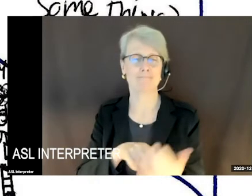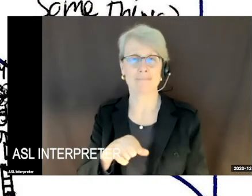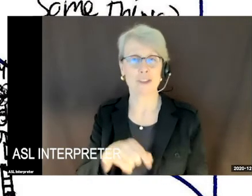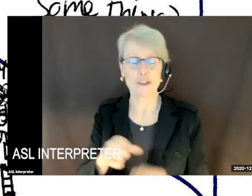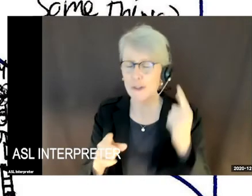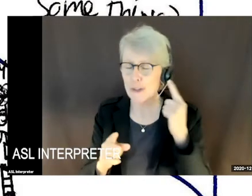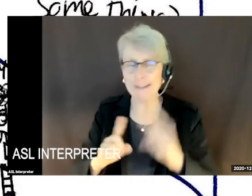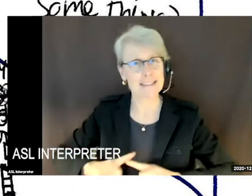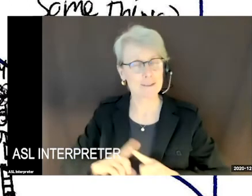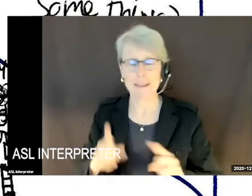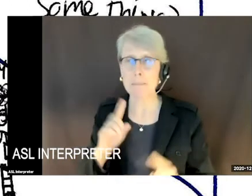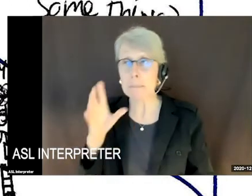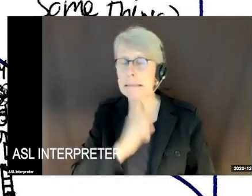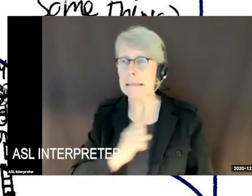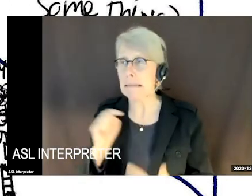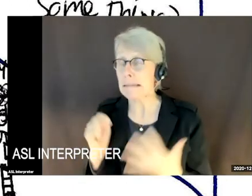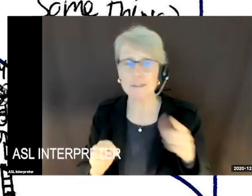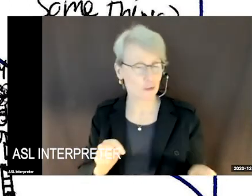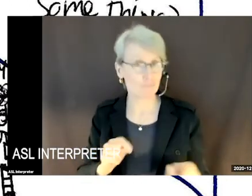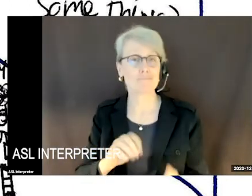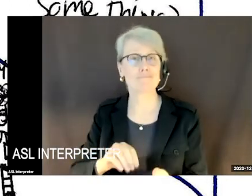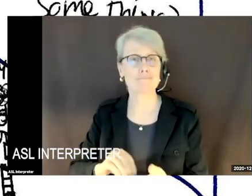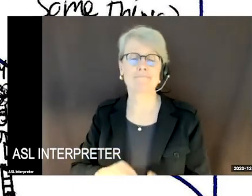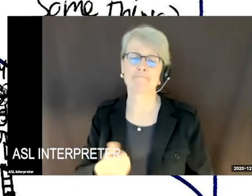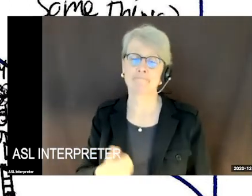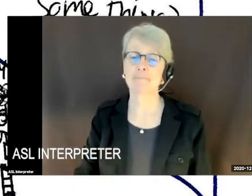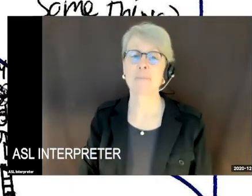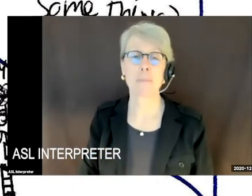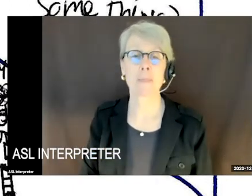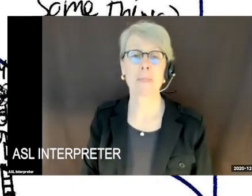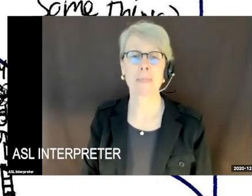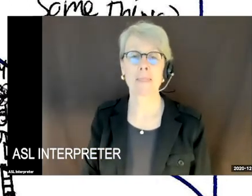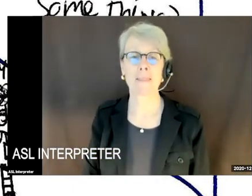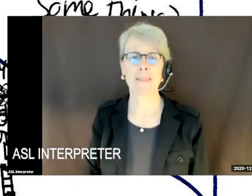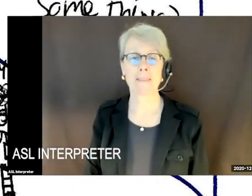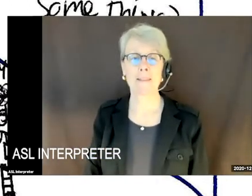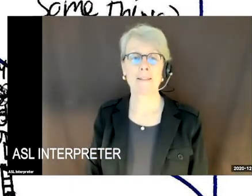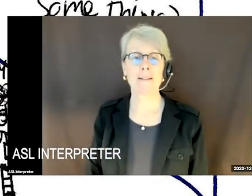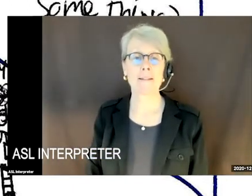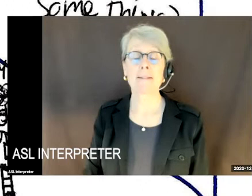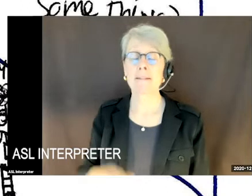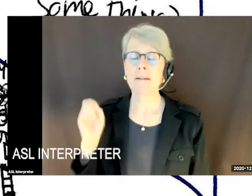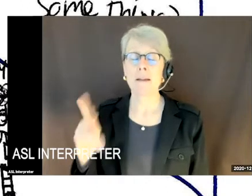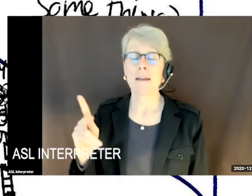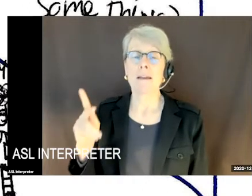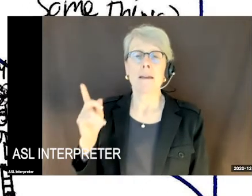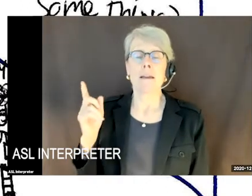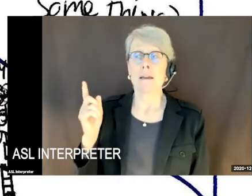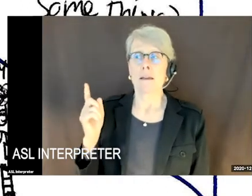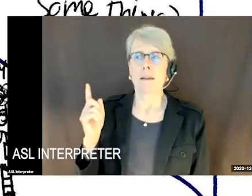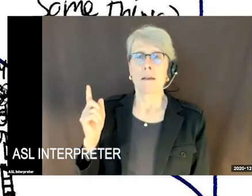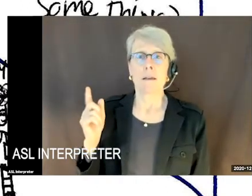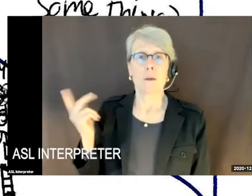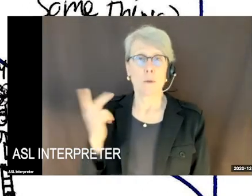Liz sent me a photo of this a few minutes ago, and I was thinking, there she is again, picking up things I missed. So it's always